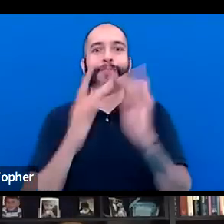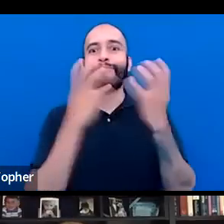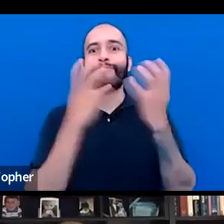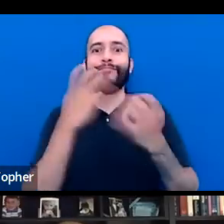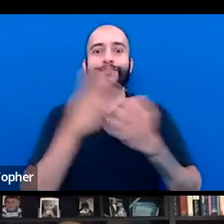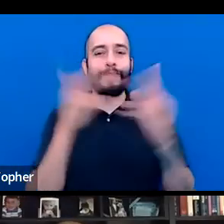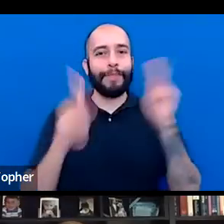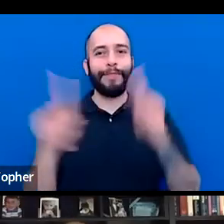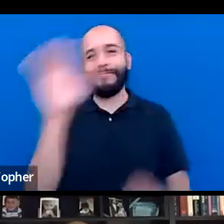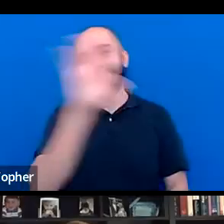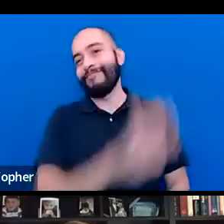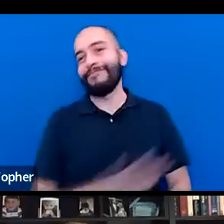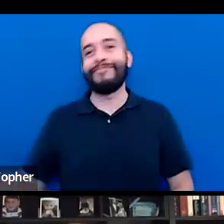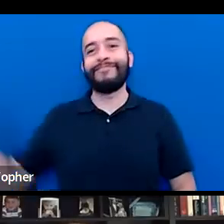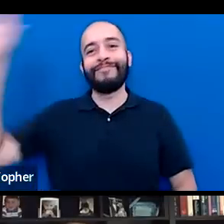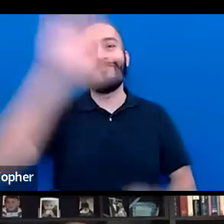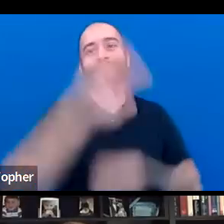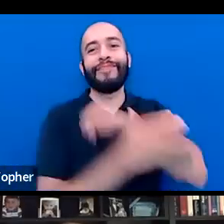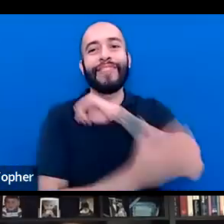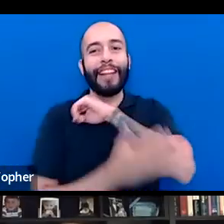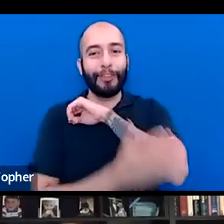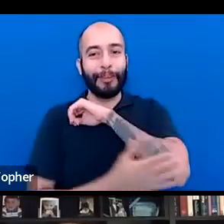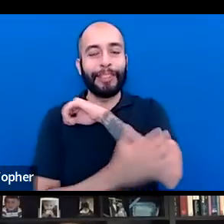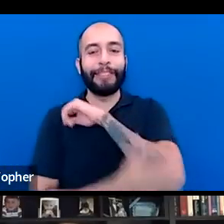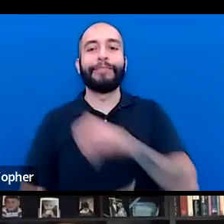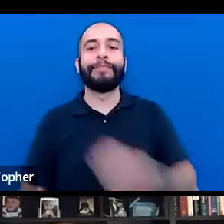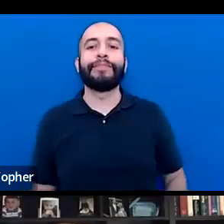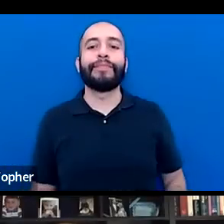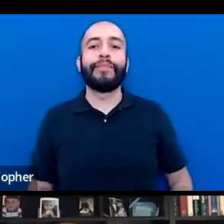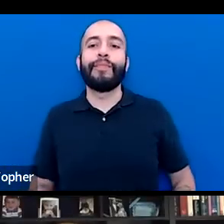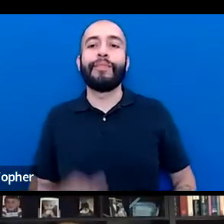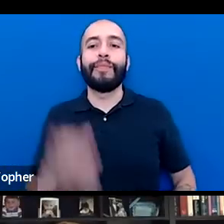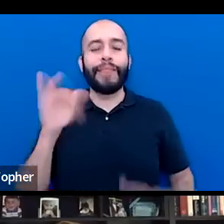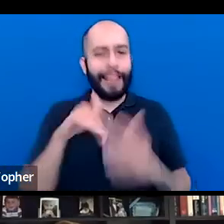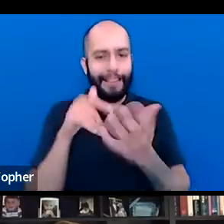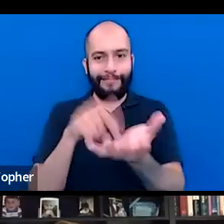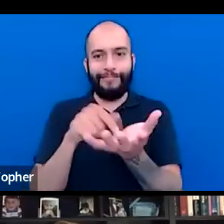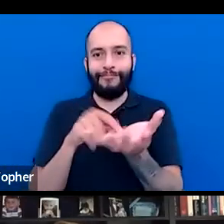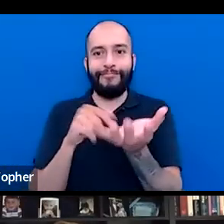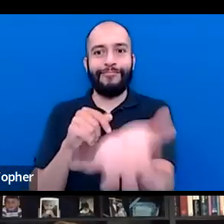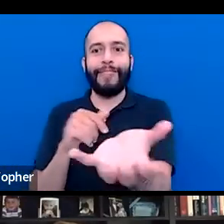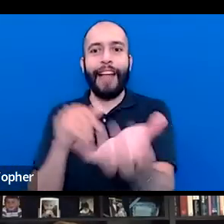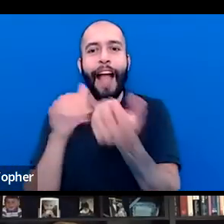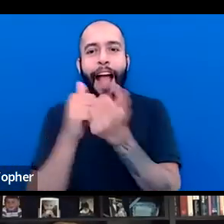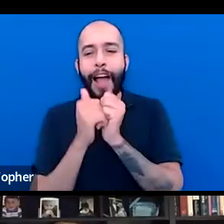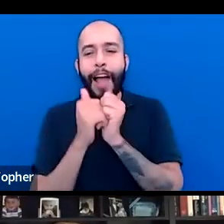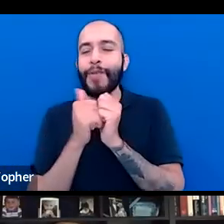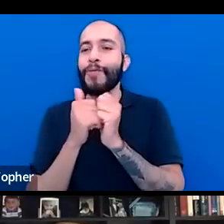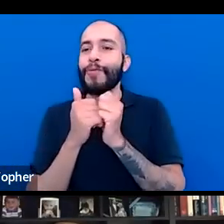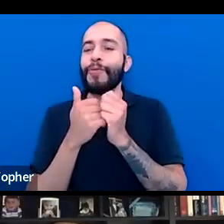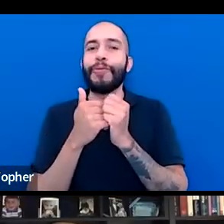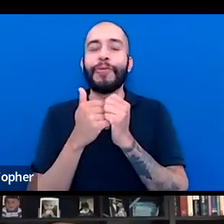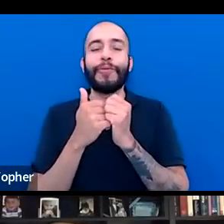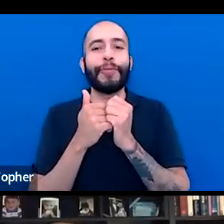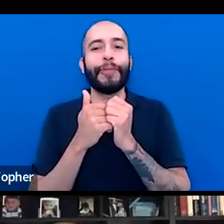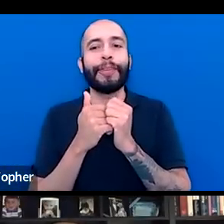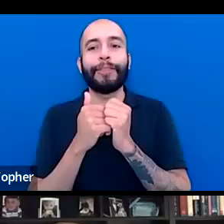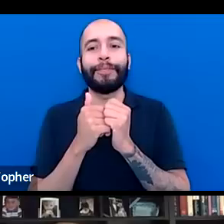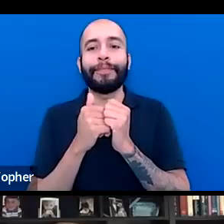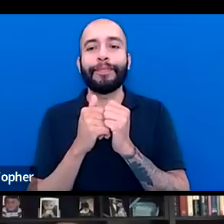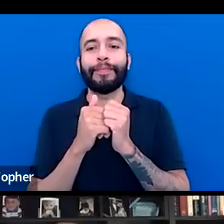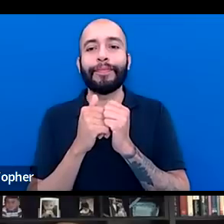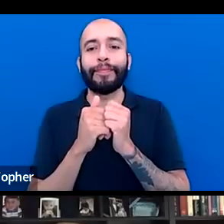you, you know, write your letter to Howard. But I mean, people already have been following all of this. And I think the amazing thing